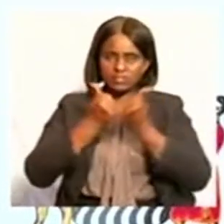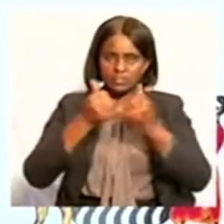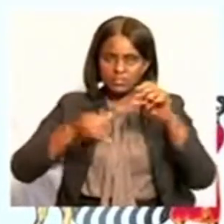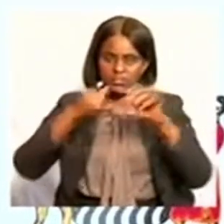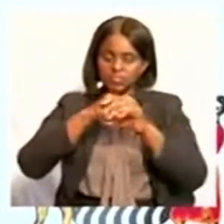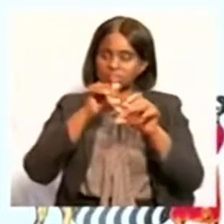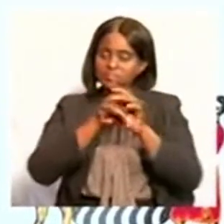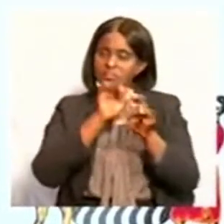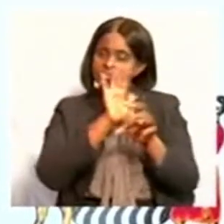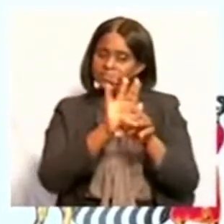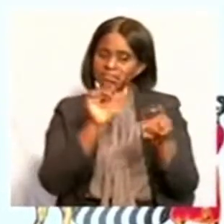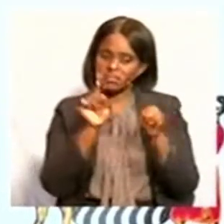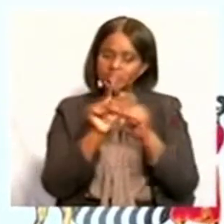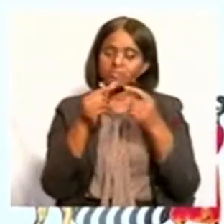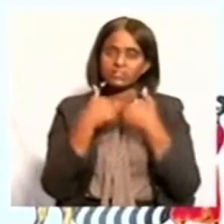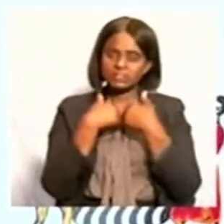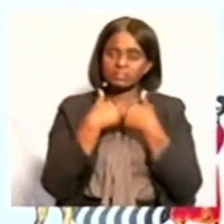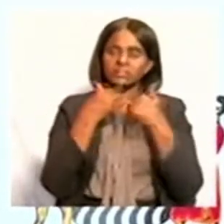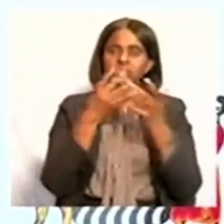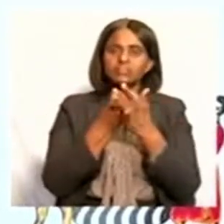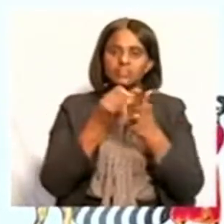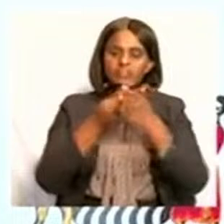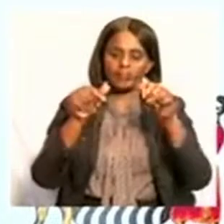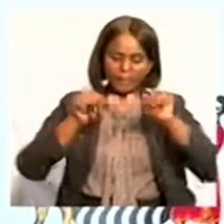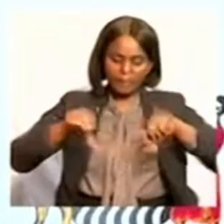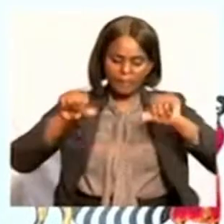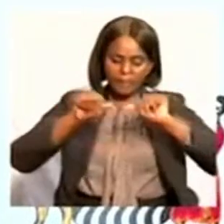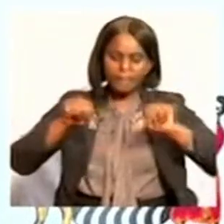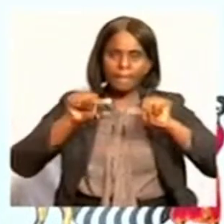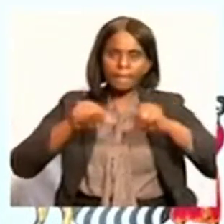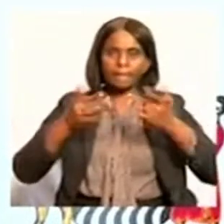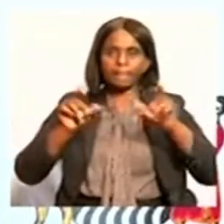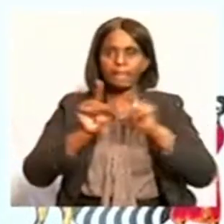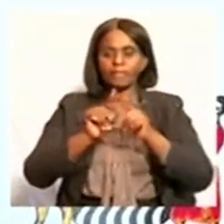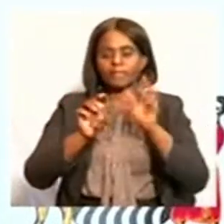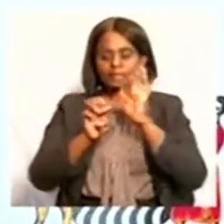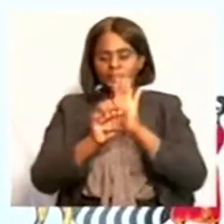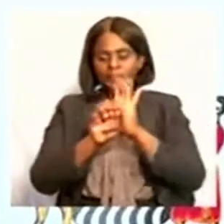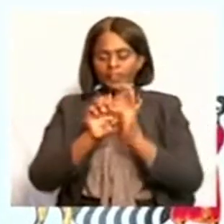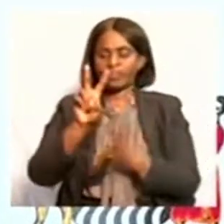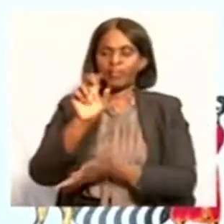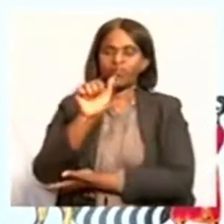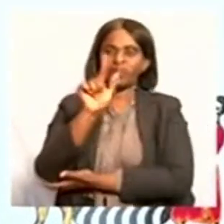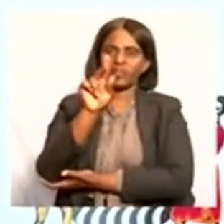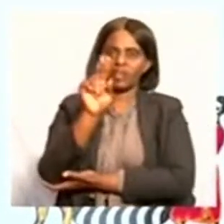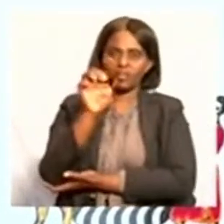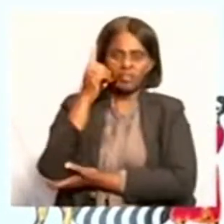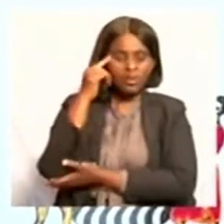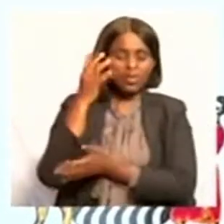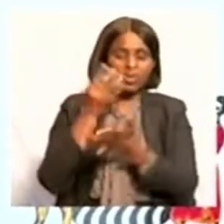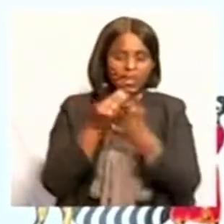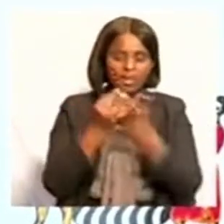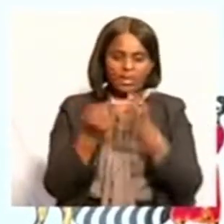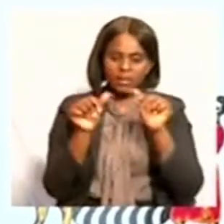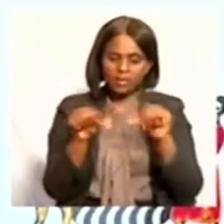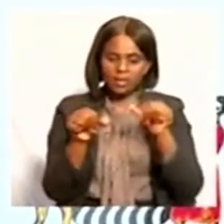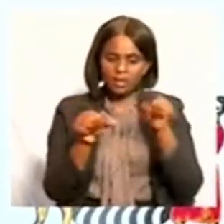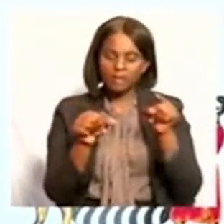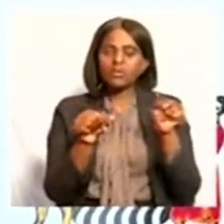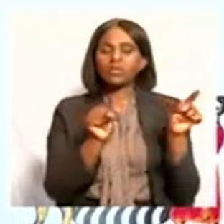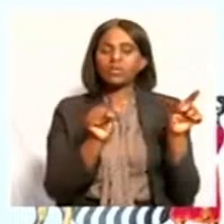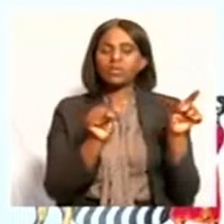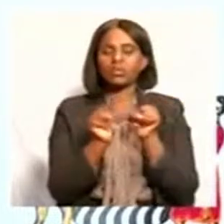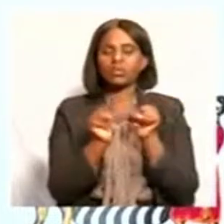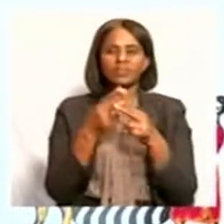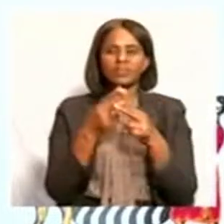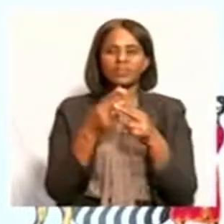includes conducting financial audits, value for money audits. The value for money audits, these are also